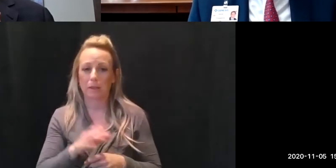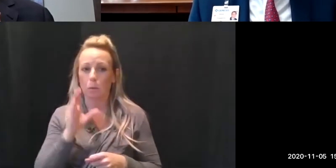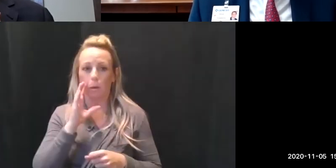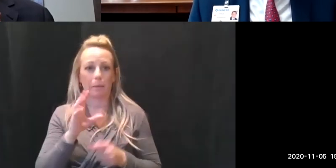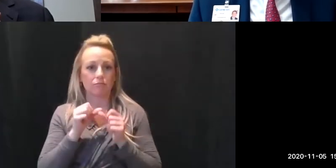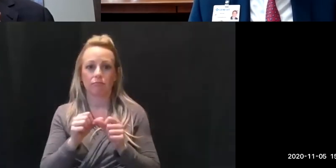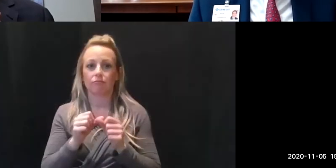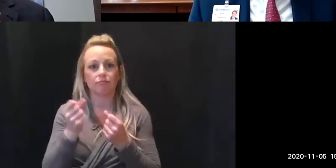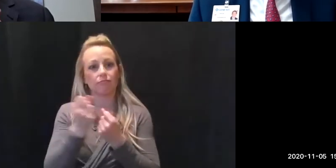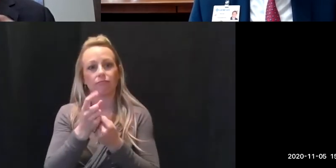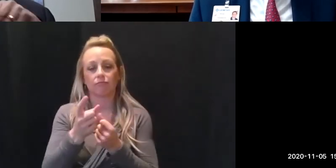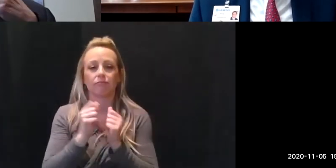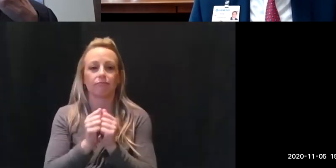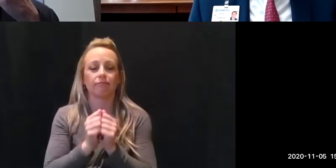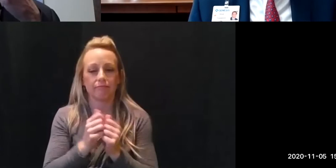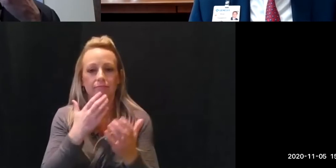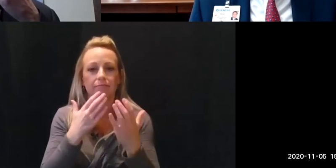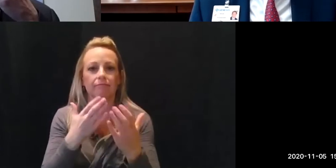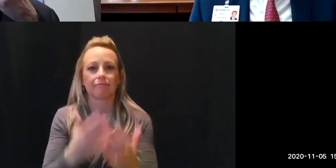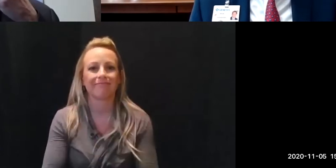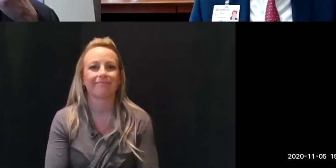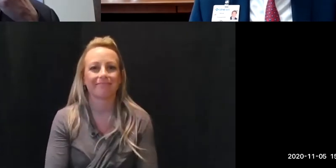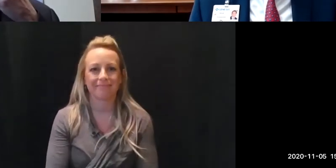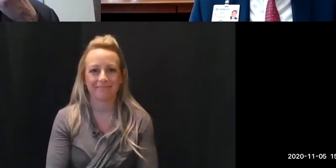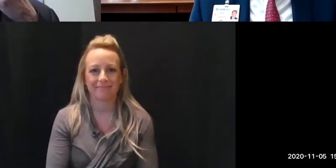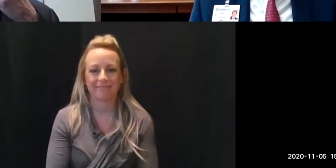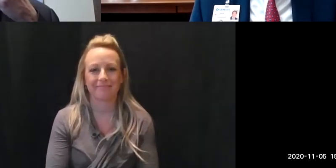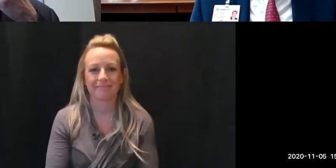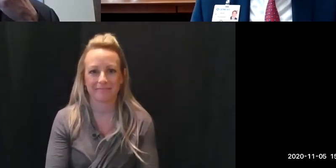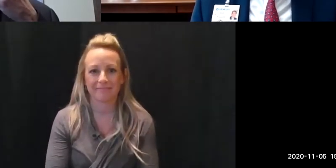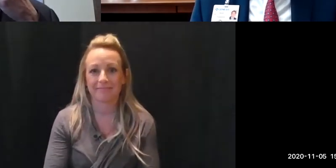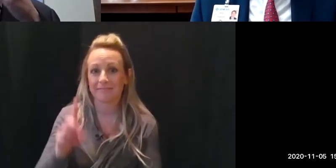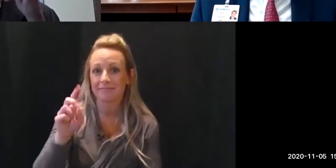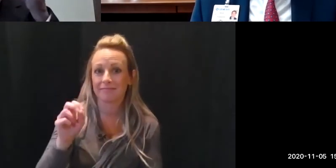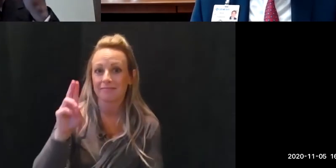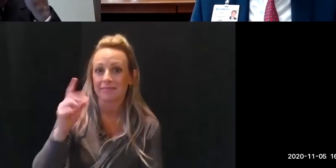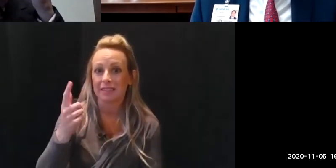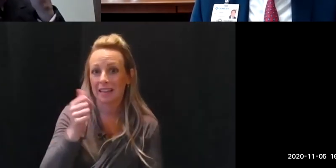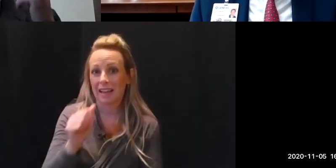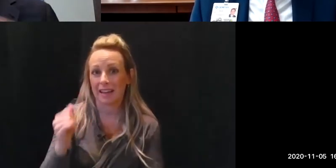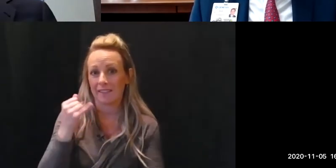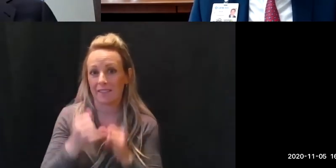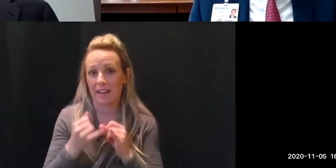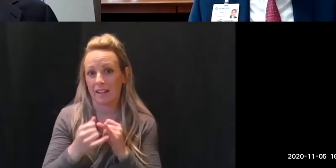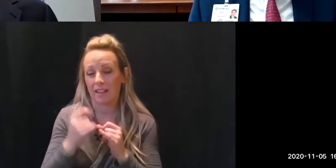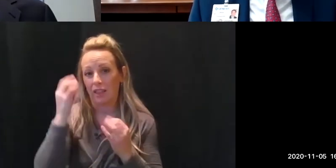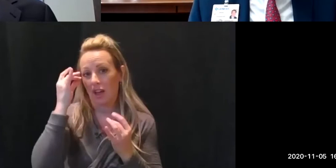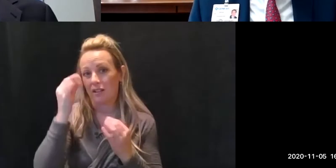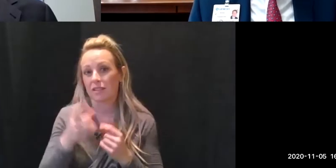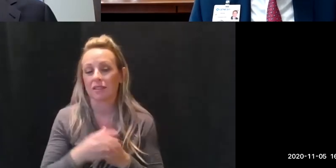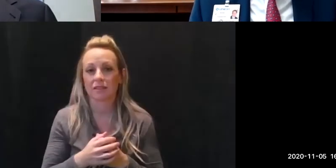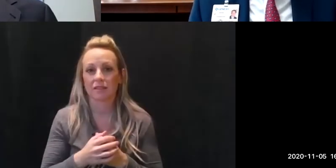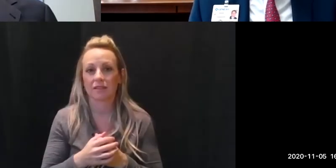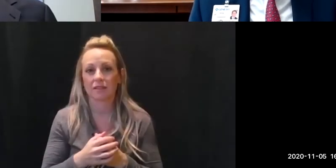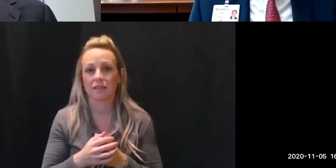to get through it together. So thank you. Thank you. Doug, any final thoughts for you today? I would just